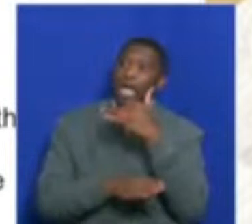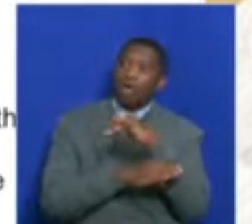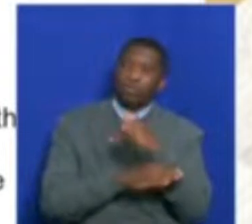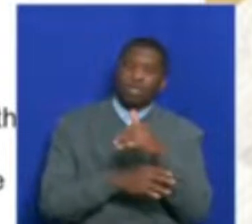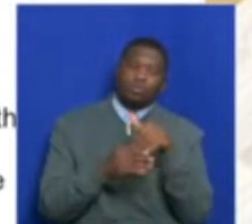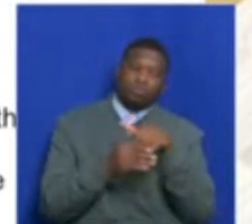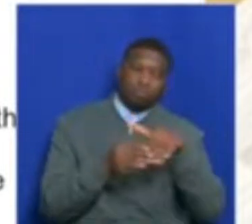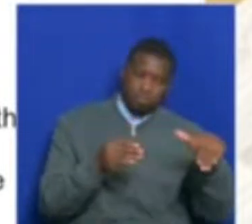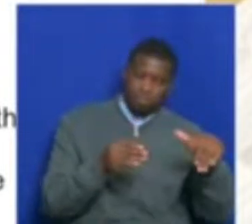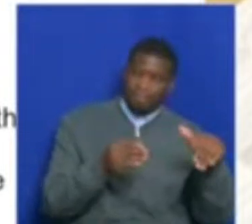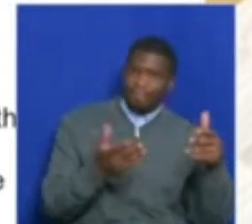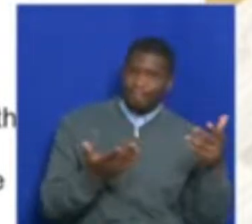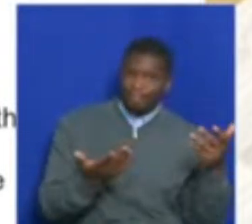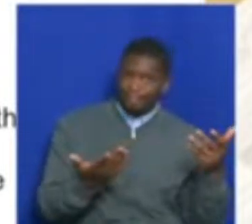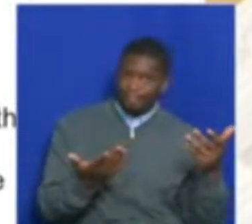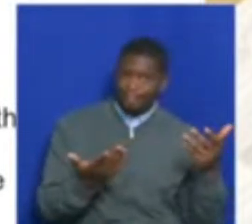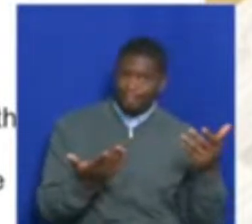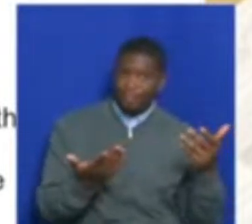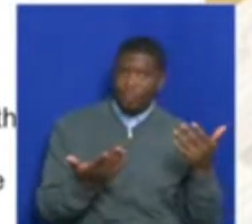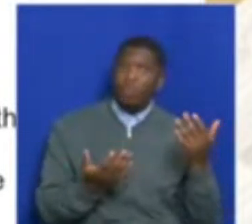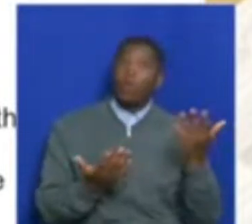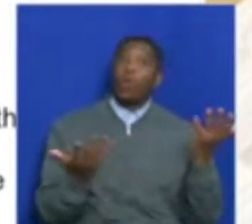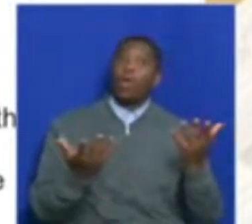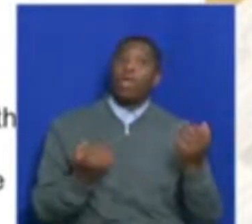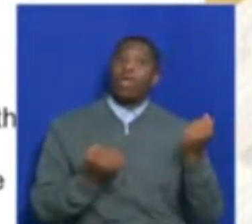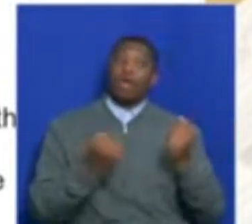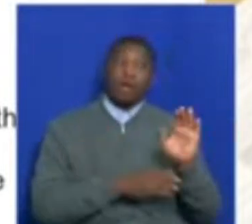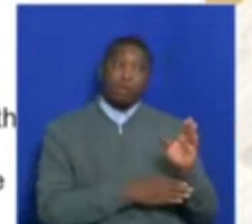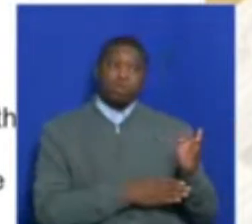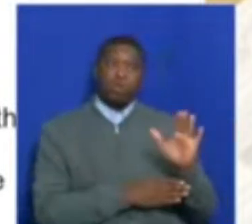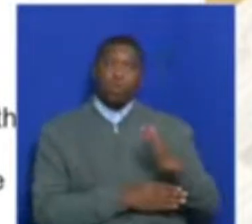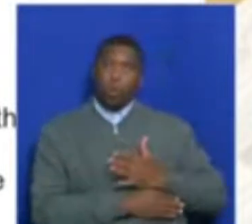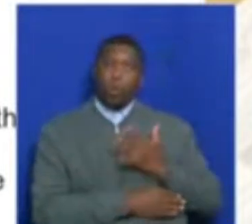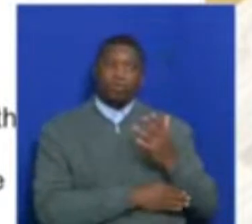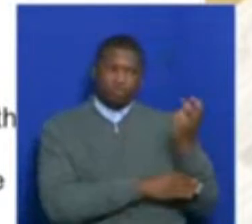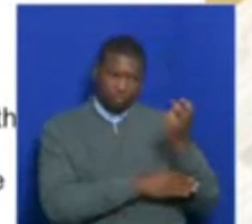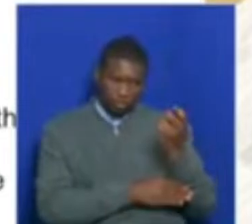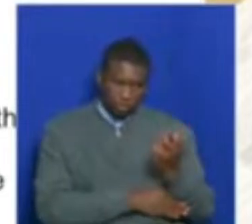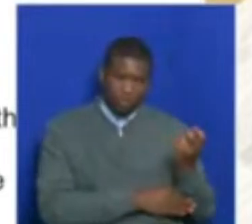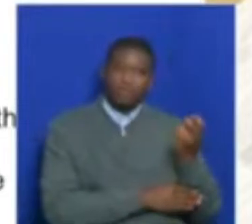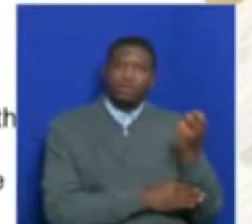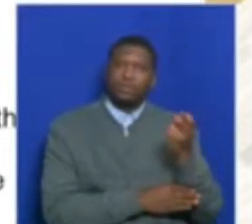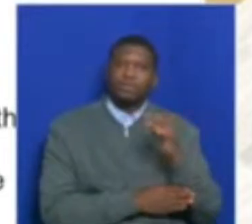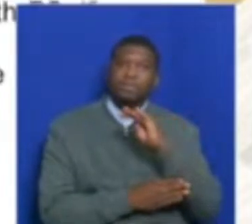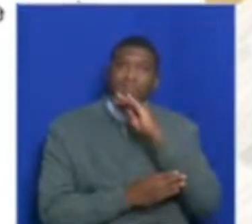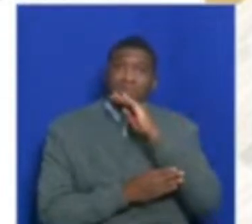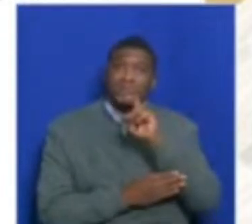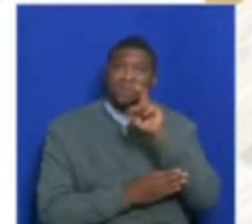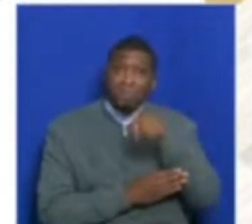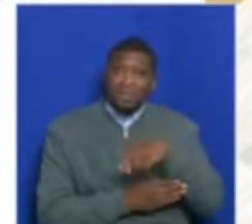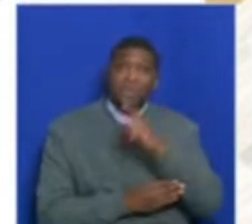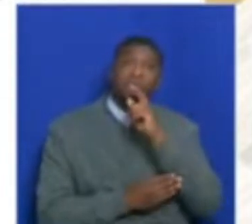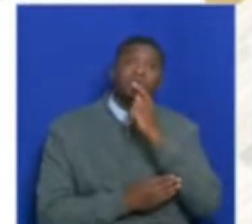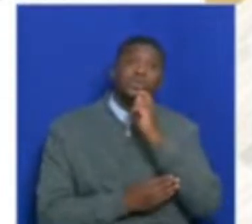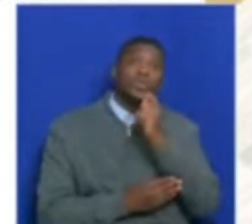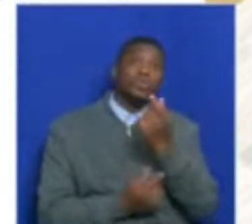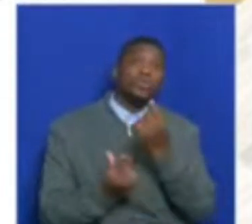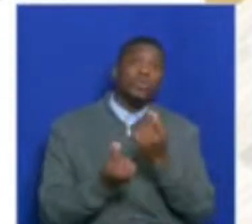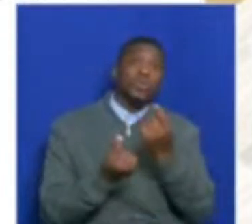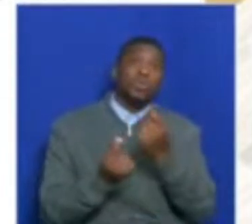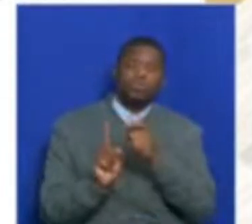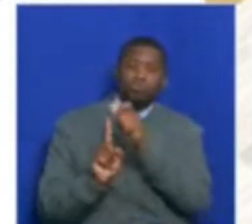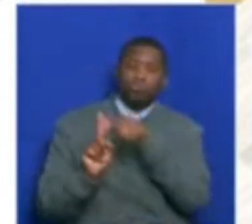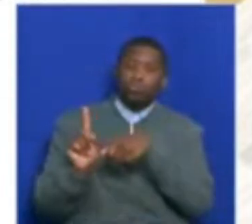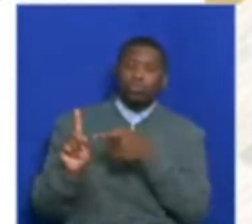the suspect's vehicle to search. Now they should have taken the suspect outside, not the girlfriend, because